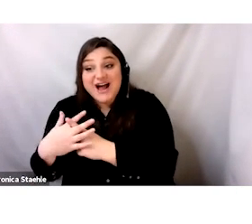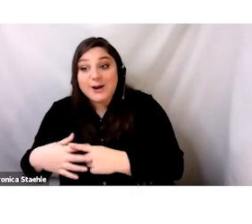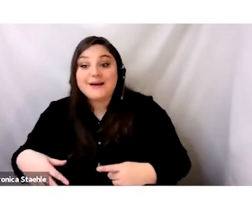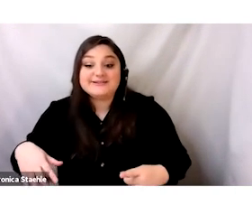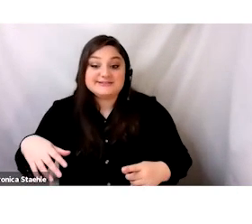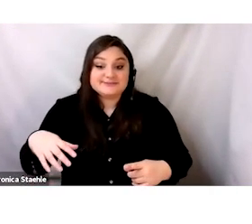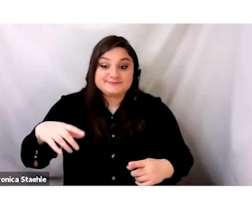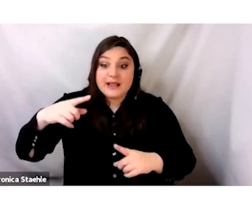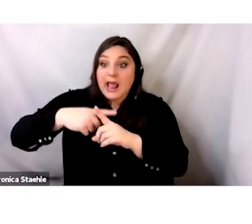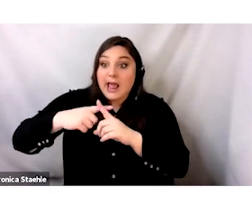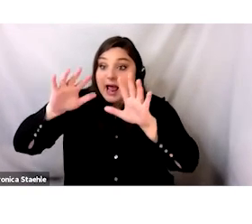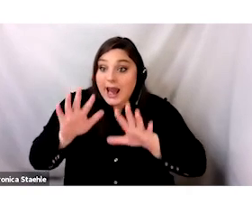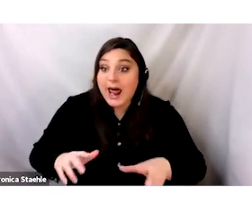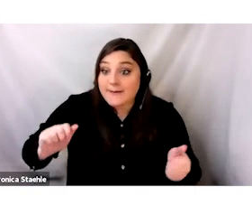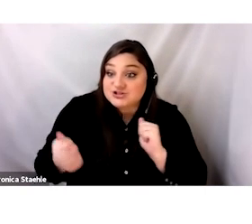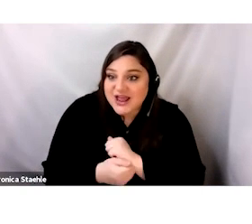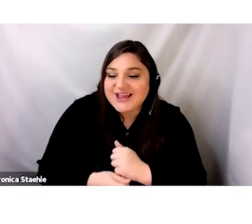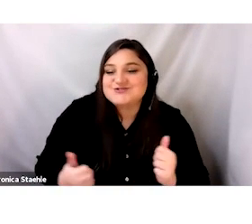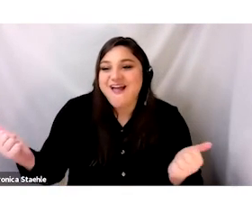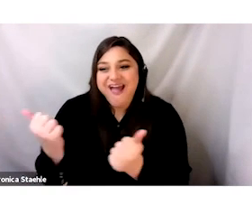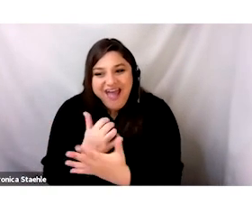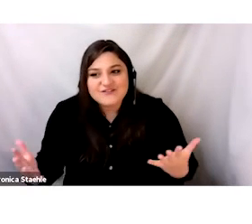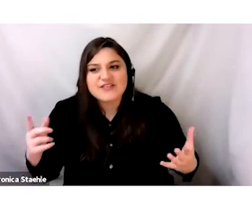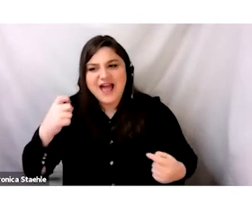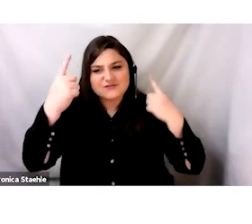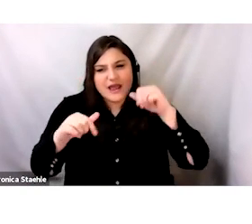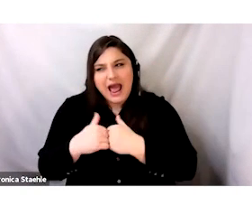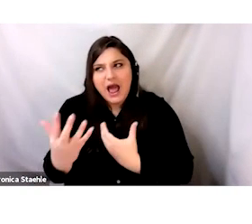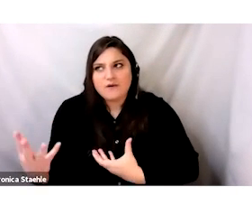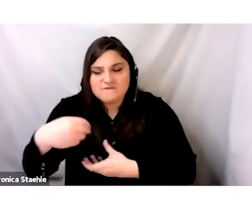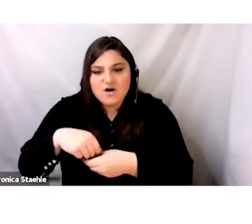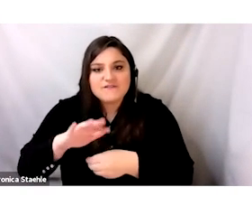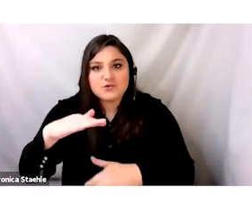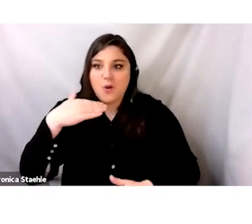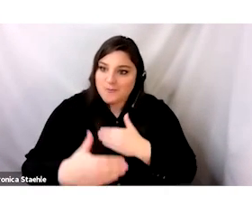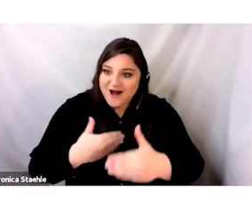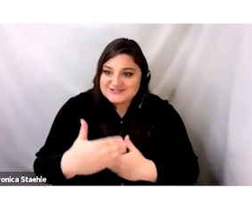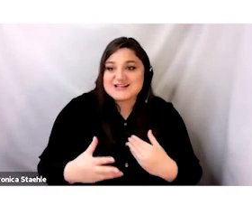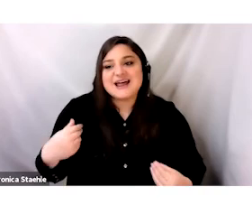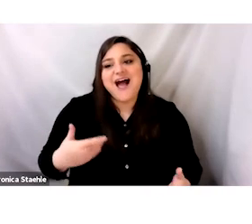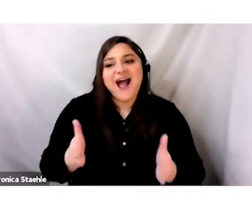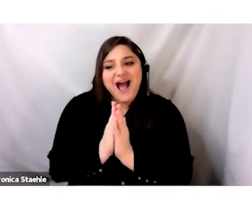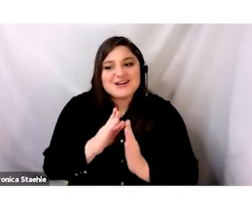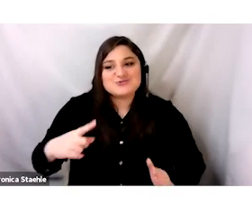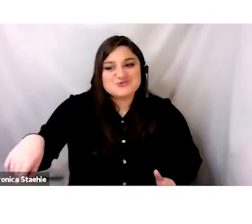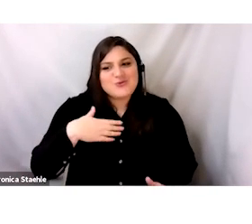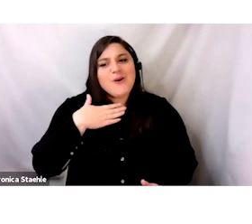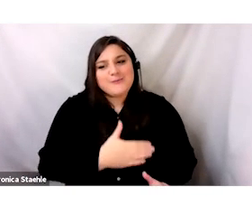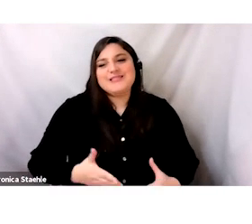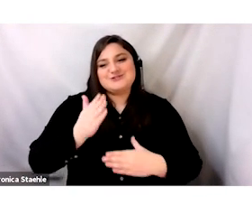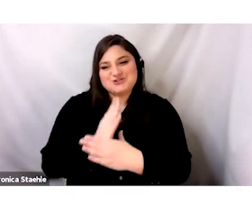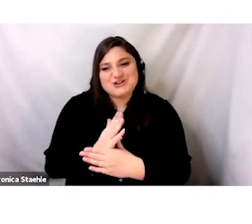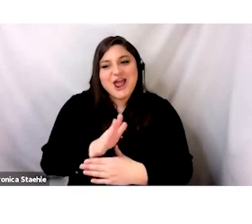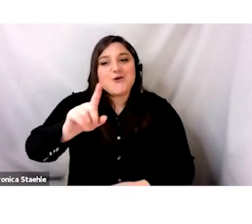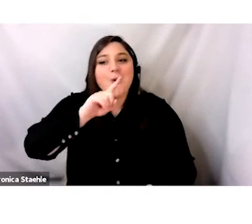How are you centering that in your purpose? And share it with us at Creative Reaction Lab, because we're always happy to share people's